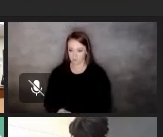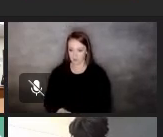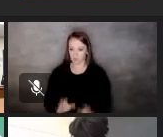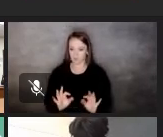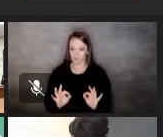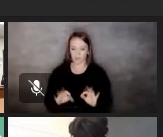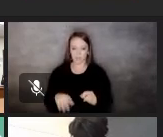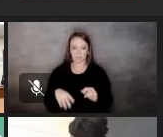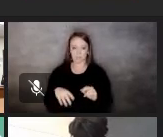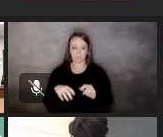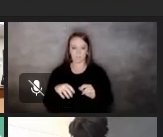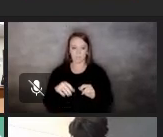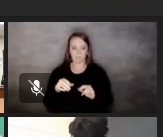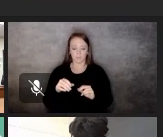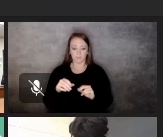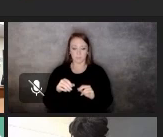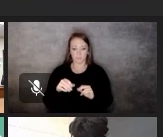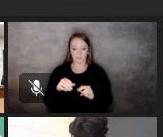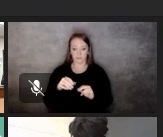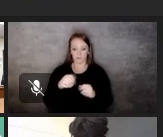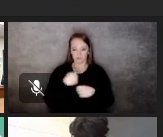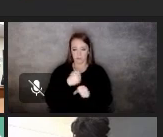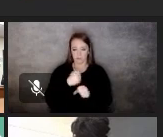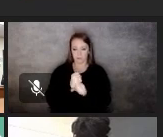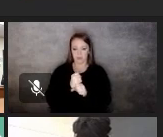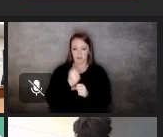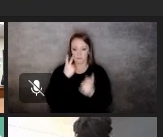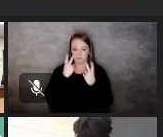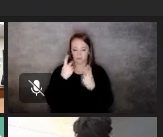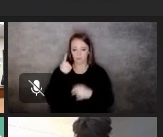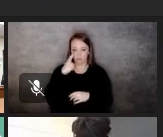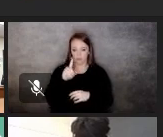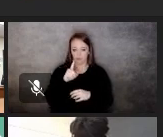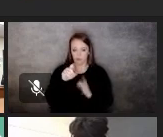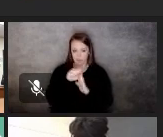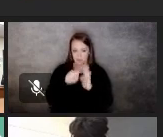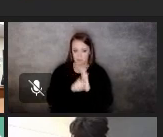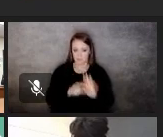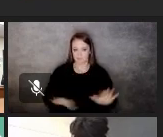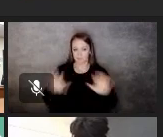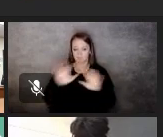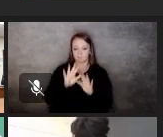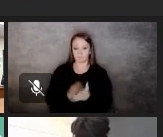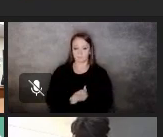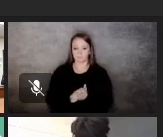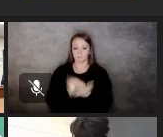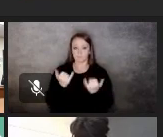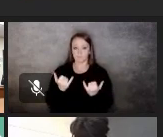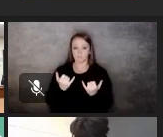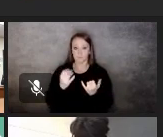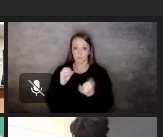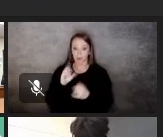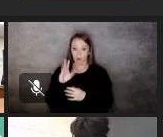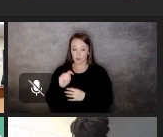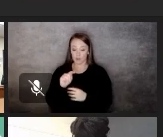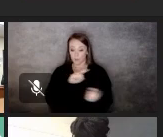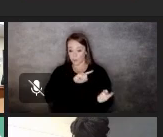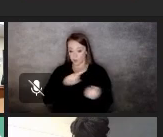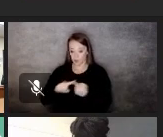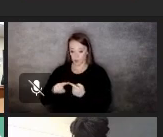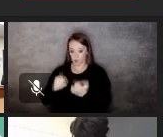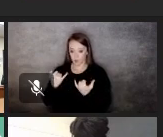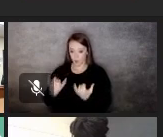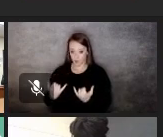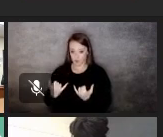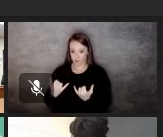vision and created a vision for the Commonwealth. And we are currently, from October until present day, actually a meeting